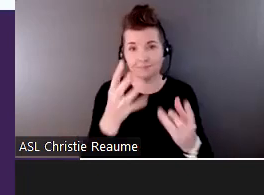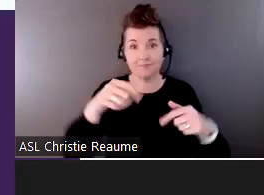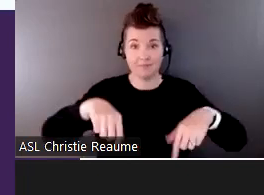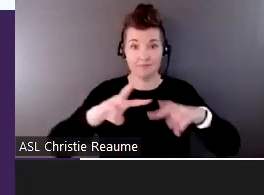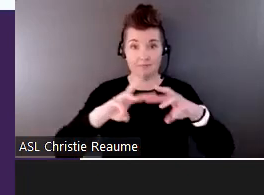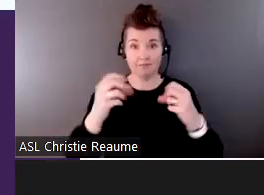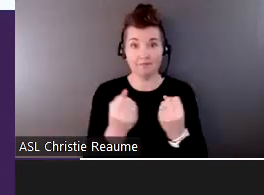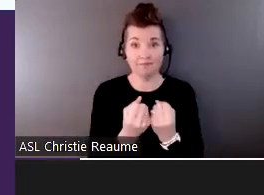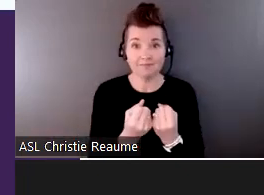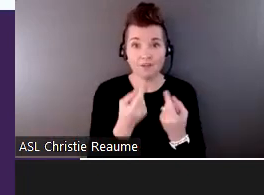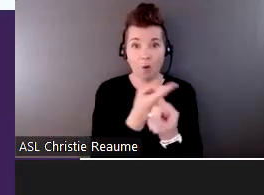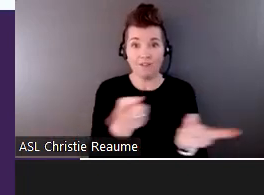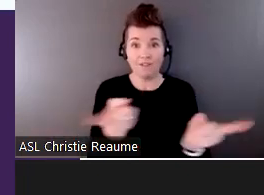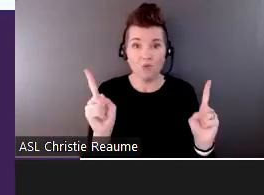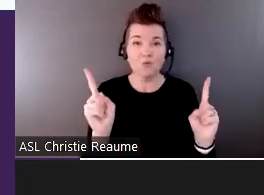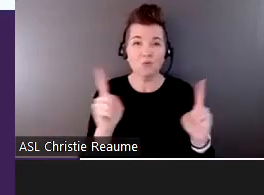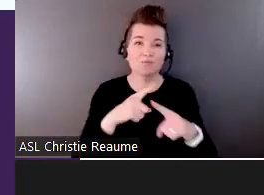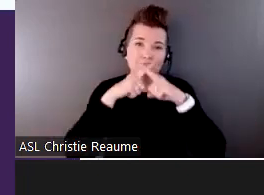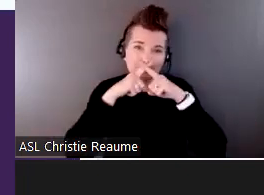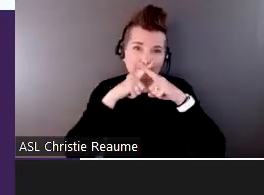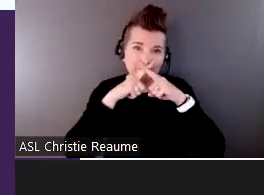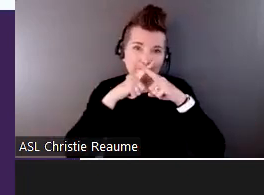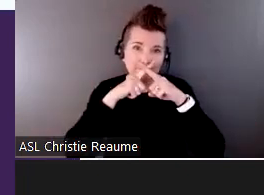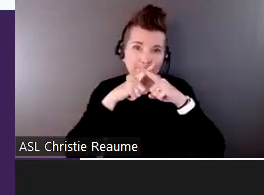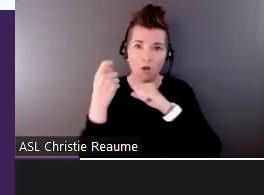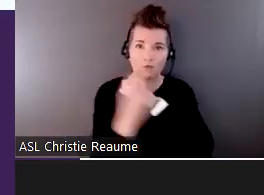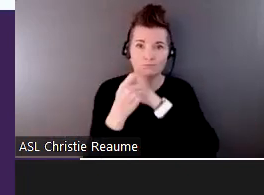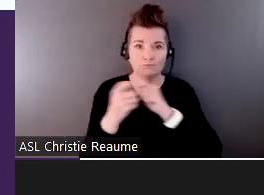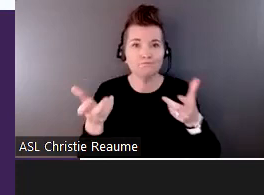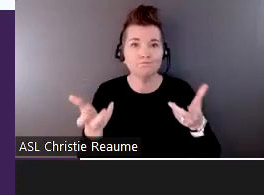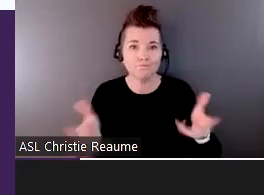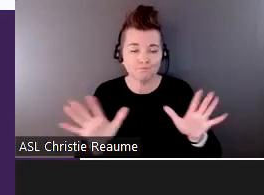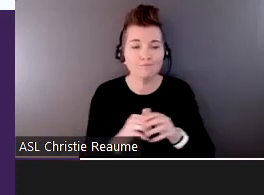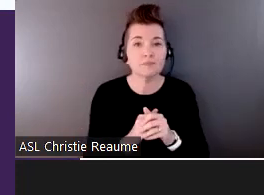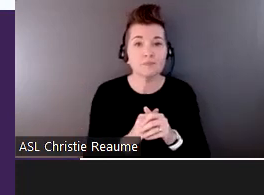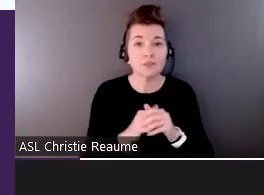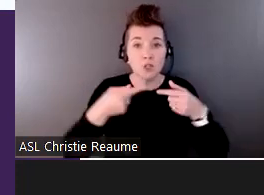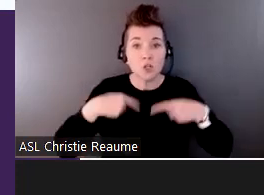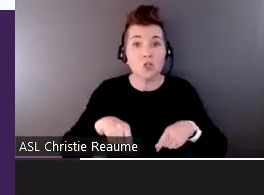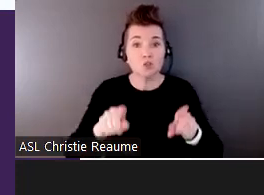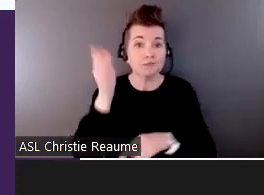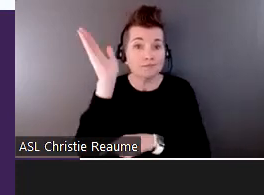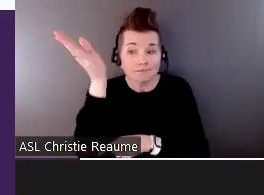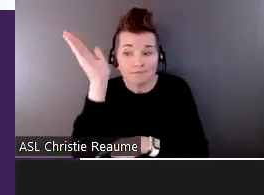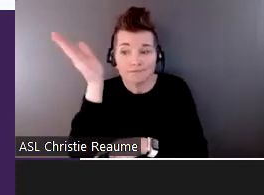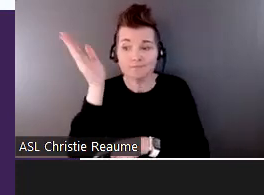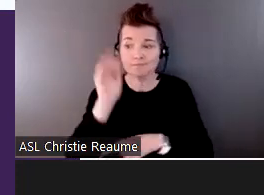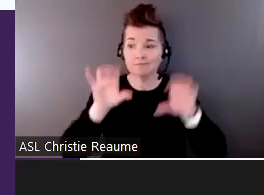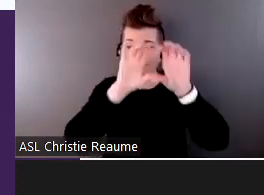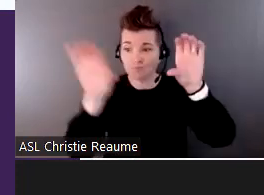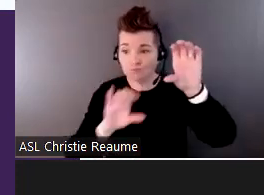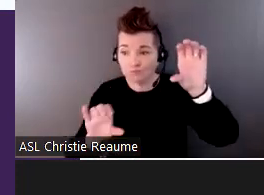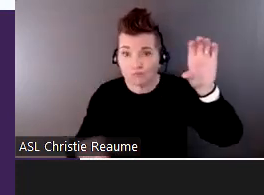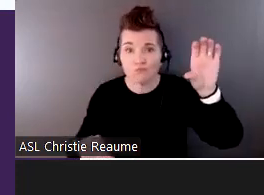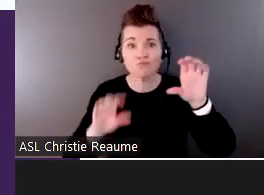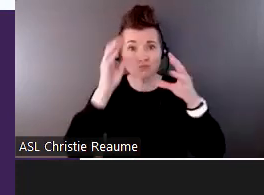our speakers will be visible during the presentation and during The Question panel discussion that we have um